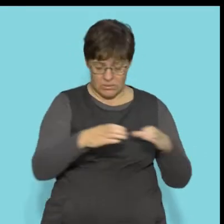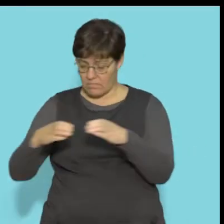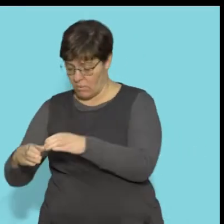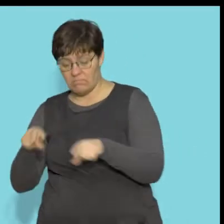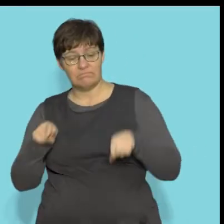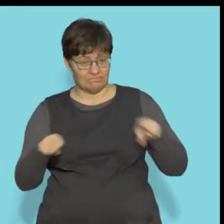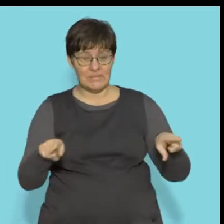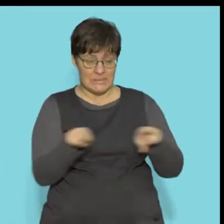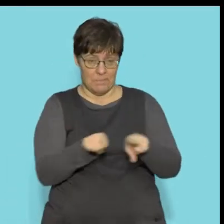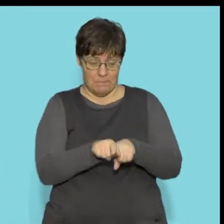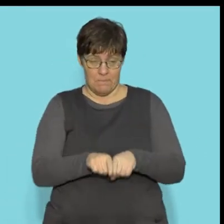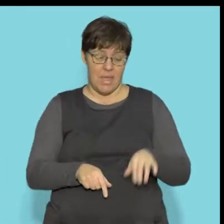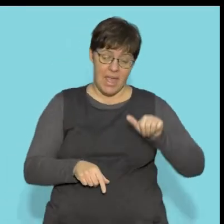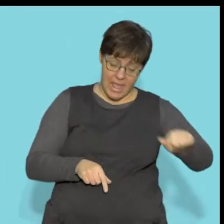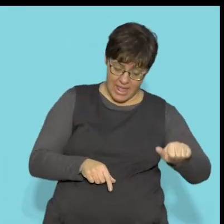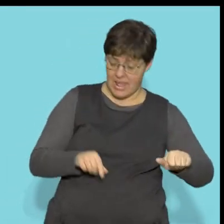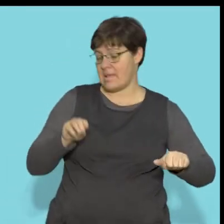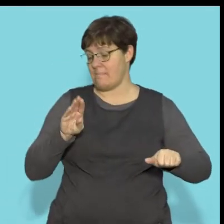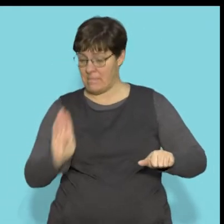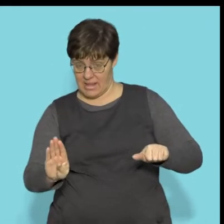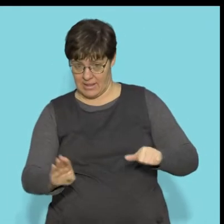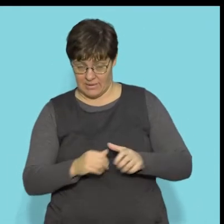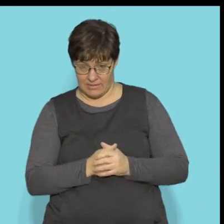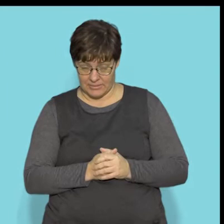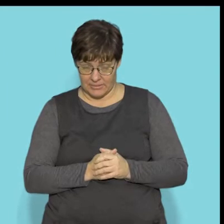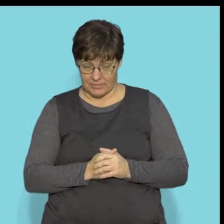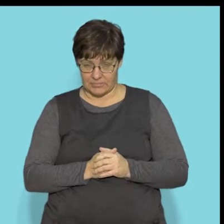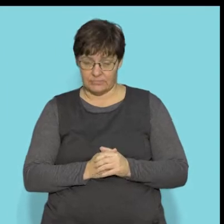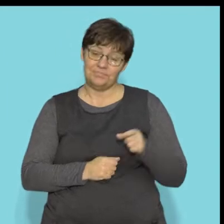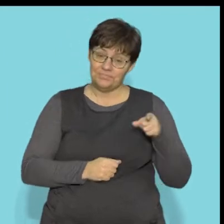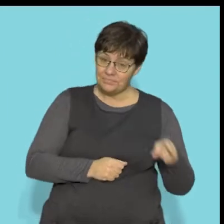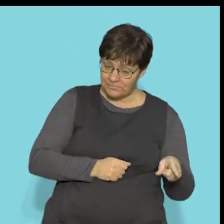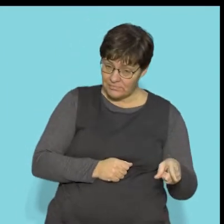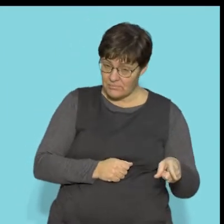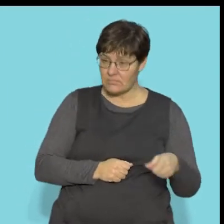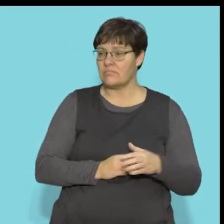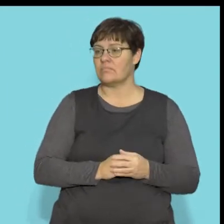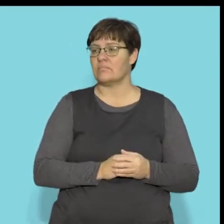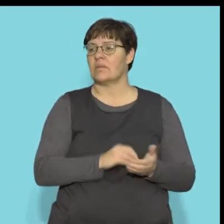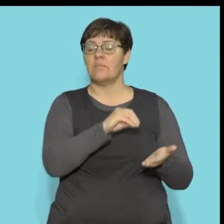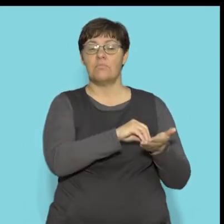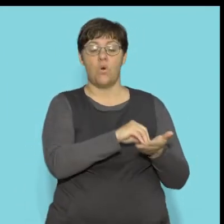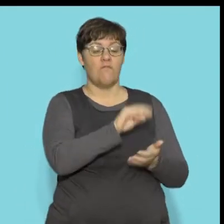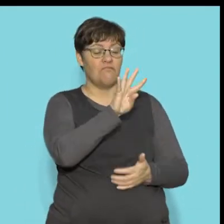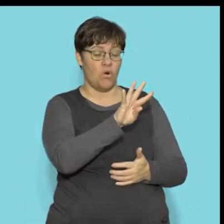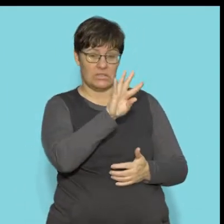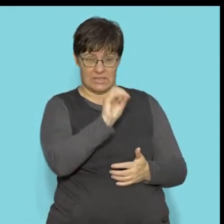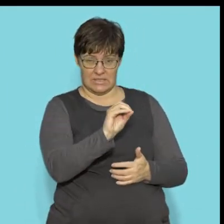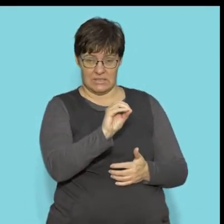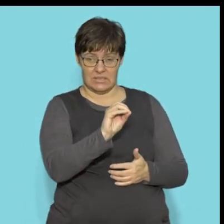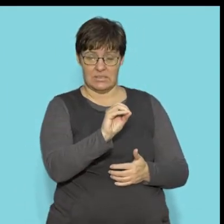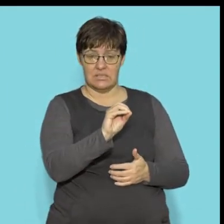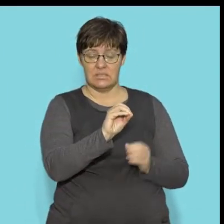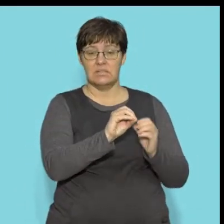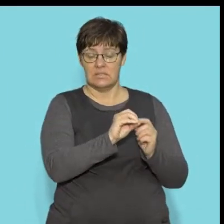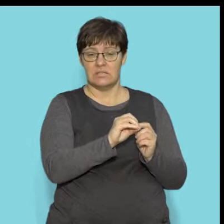them pot A and pot B. Into pot A, she planted 40